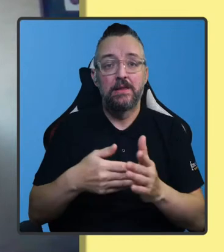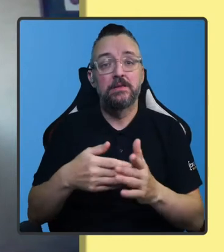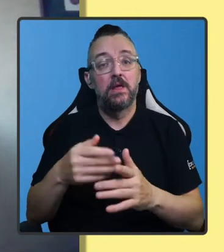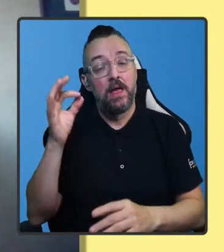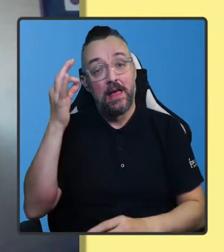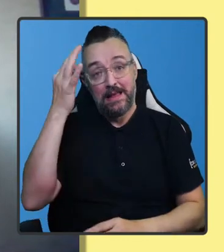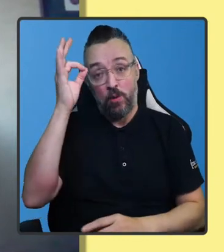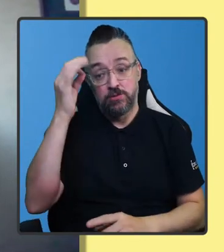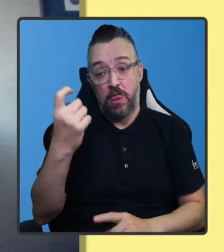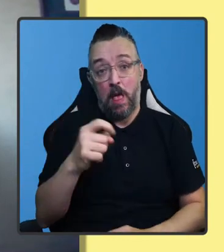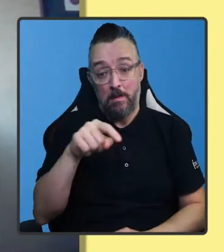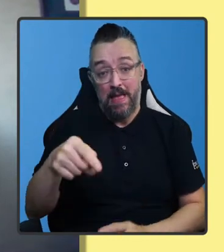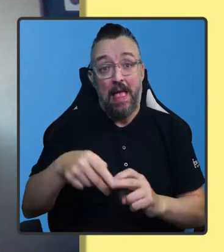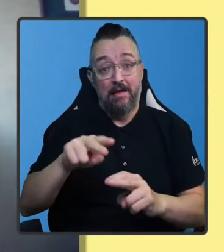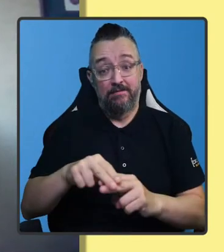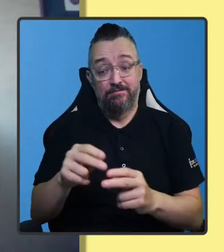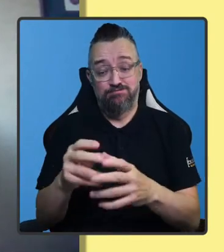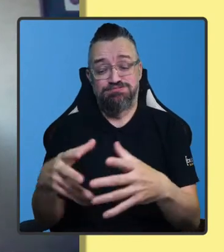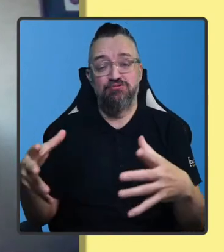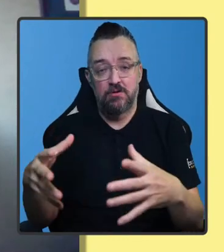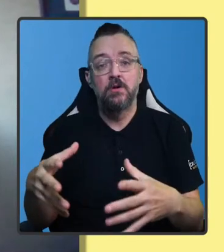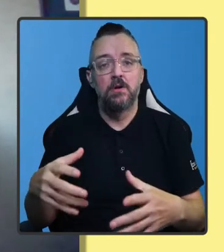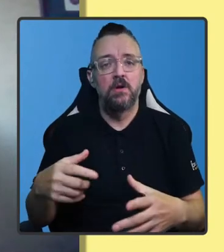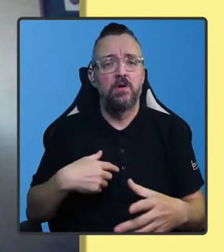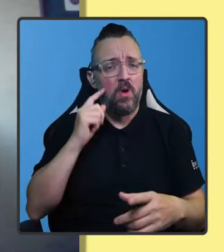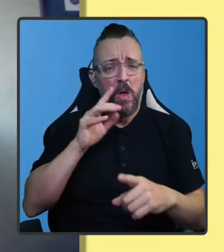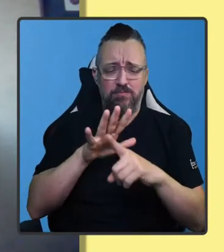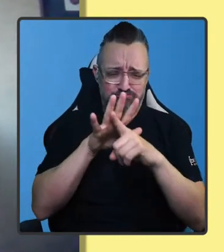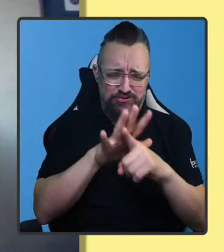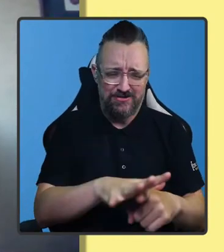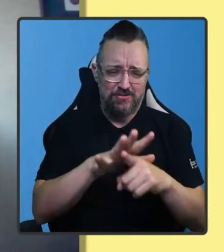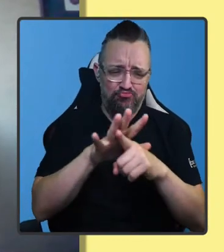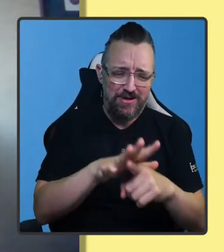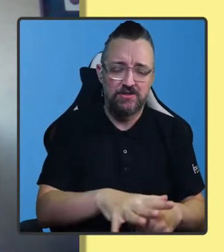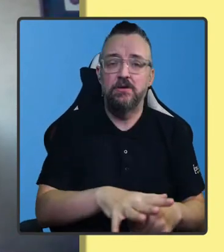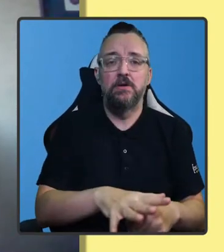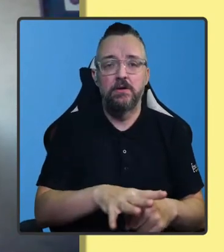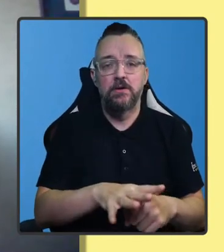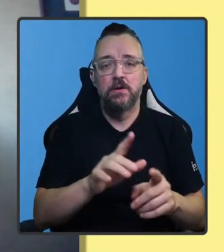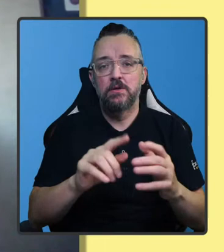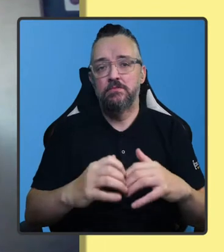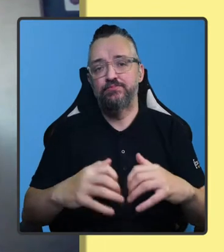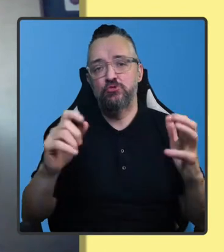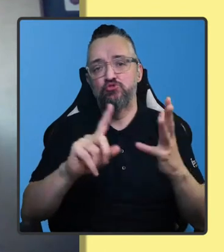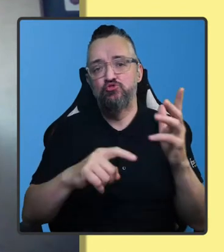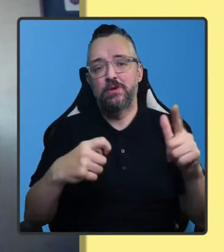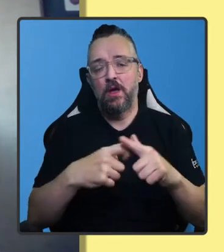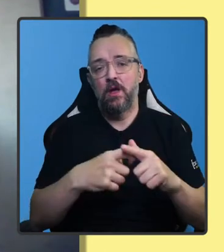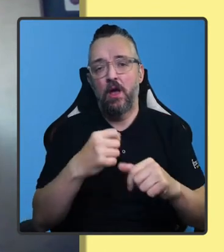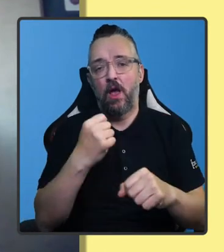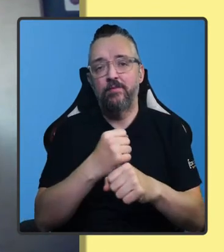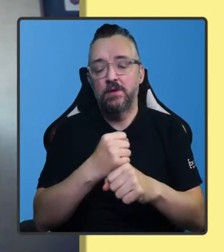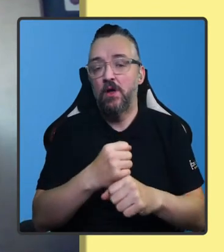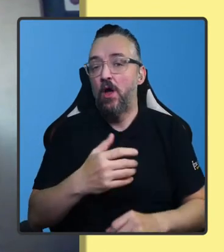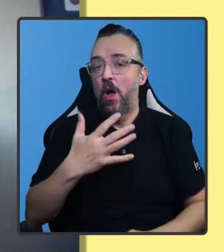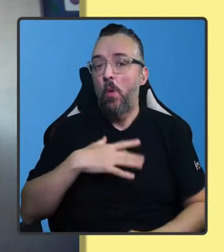this coming May, we will continue to pile the pressure on the UK government over our legitimate demand for a